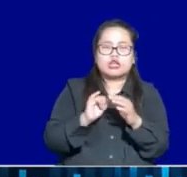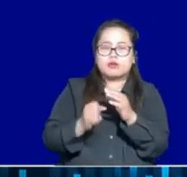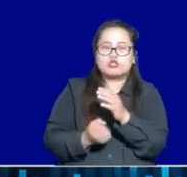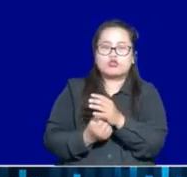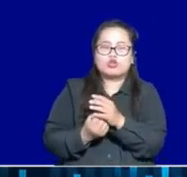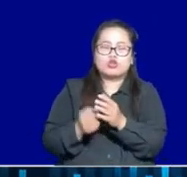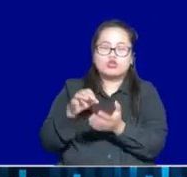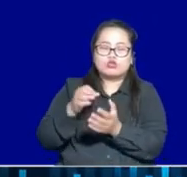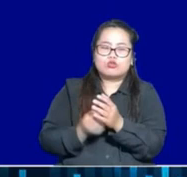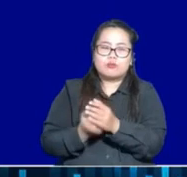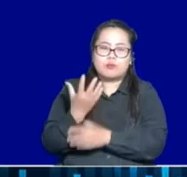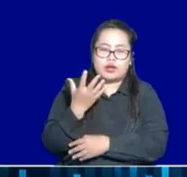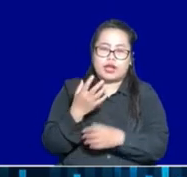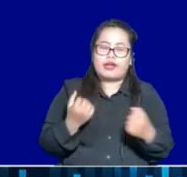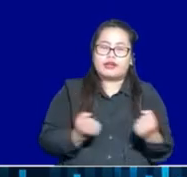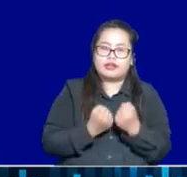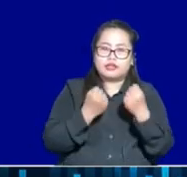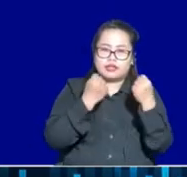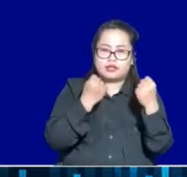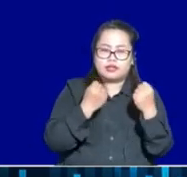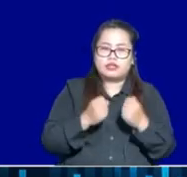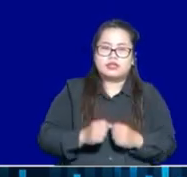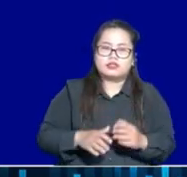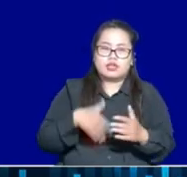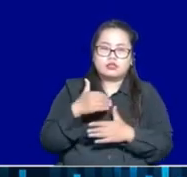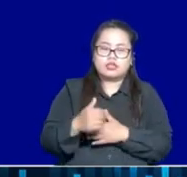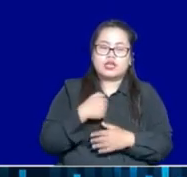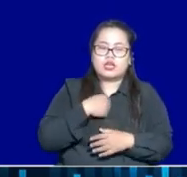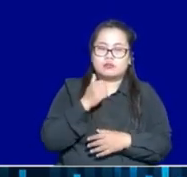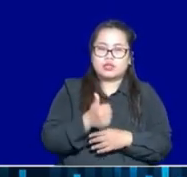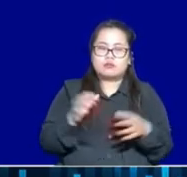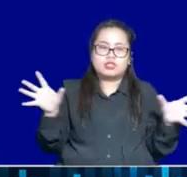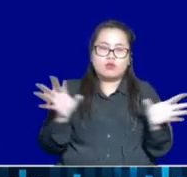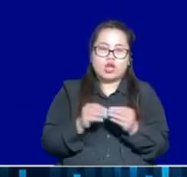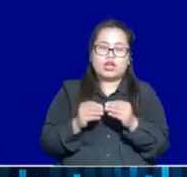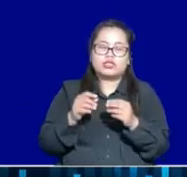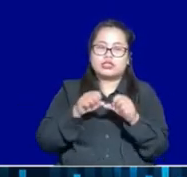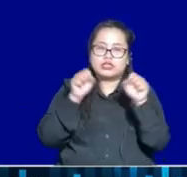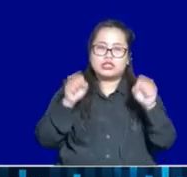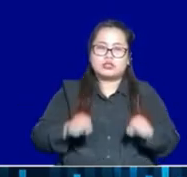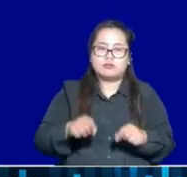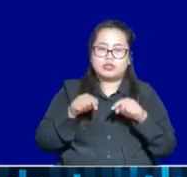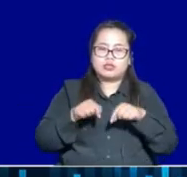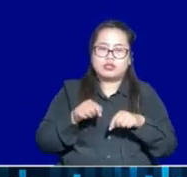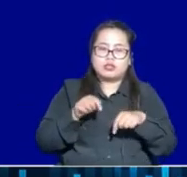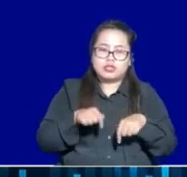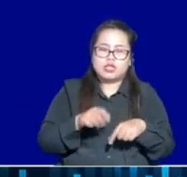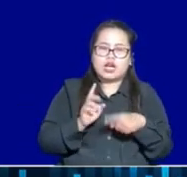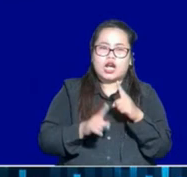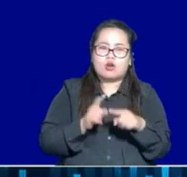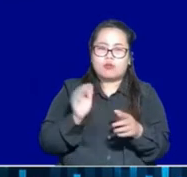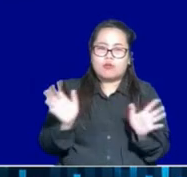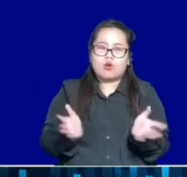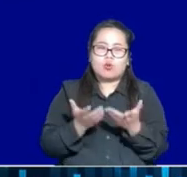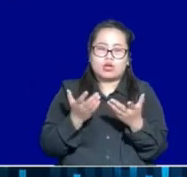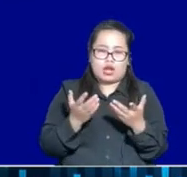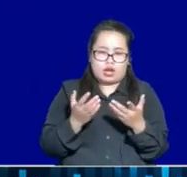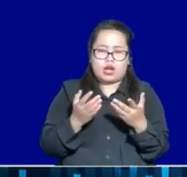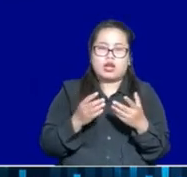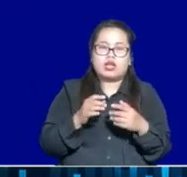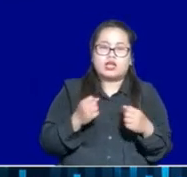the adoption of technology, that societies accumulate technology by putting different bits of know-how in different heads,